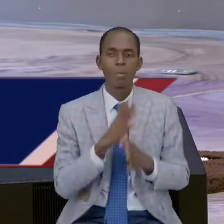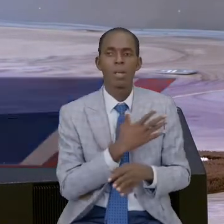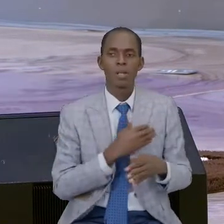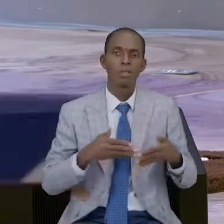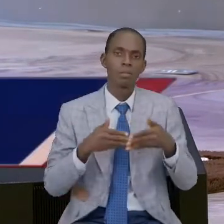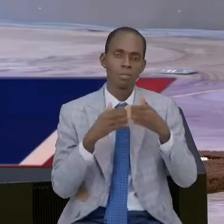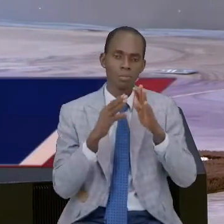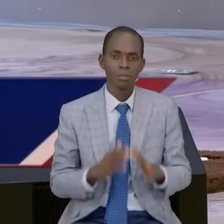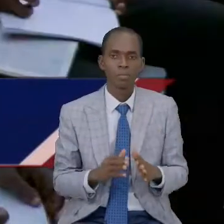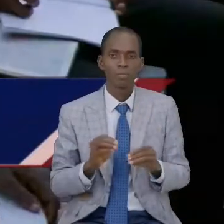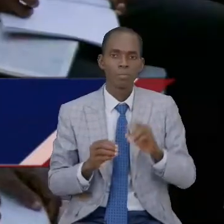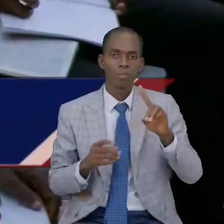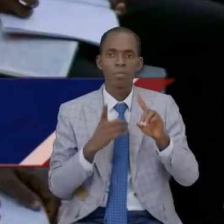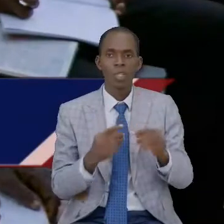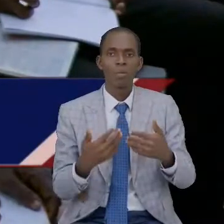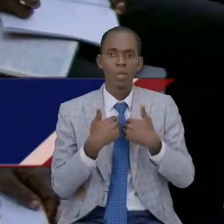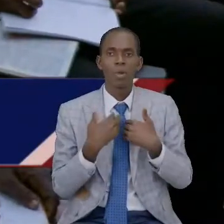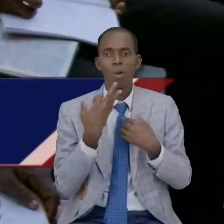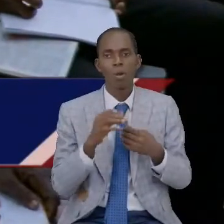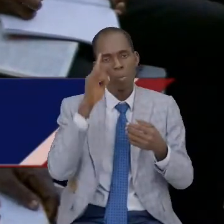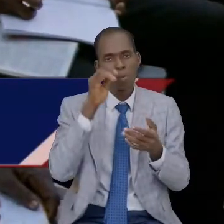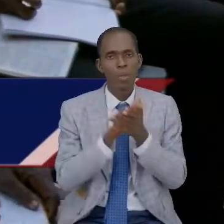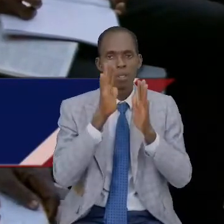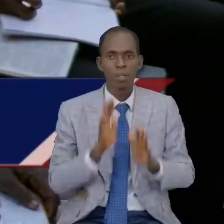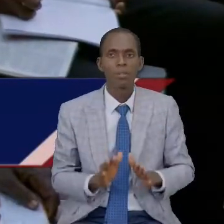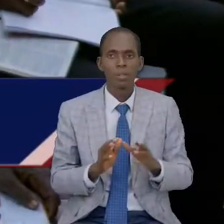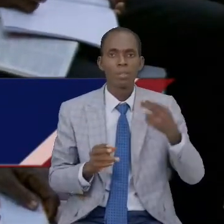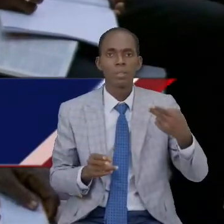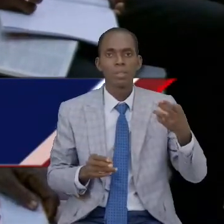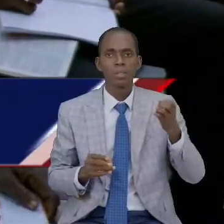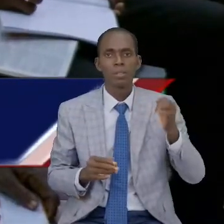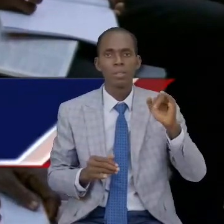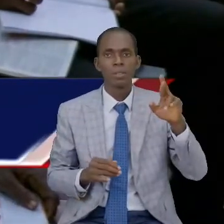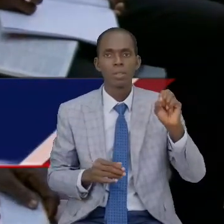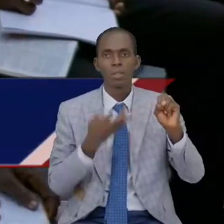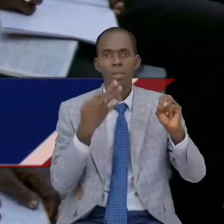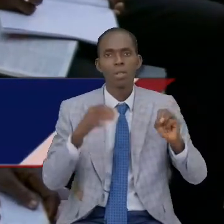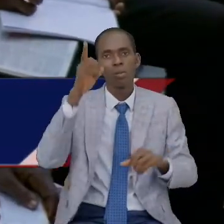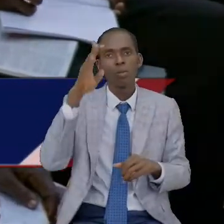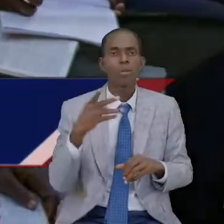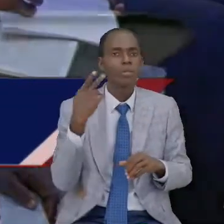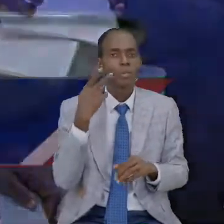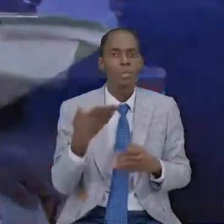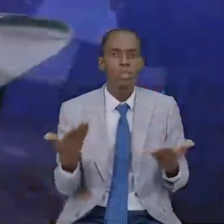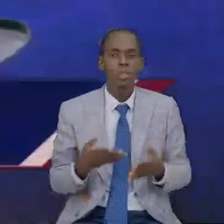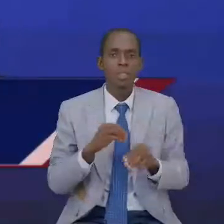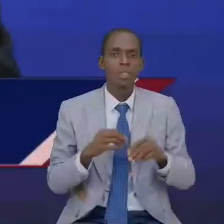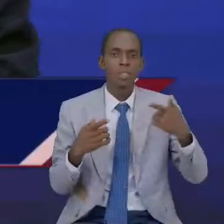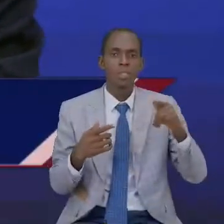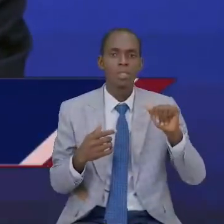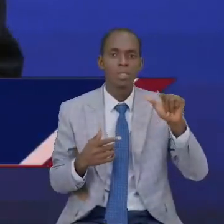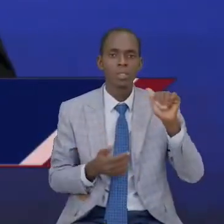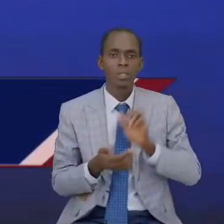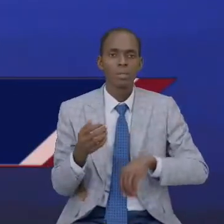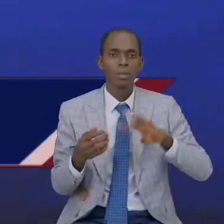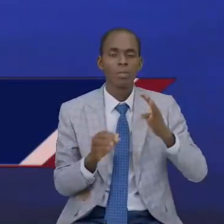one. Number one, the possession of believers, heirs of God. It says in that Galatians chapter